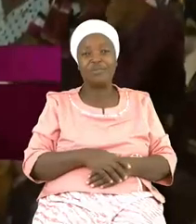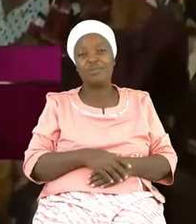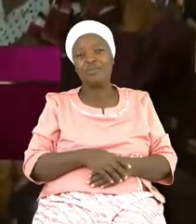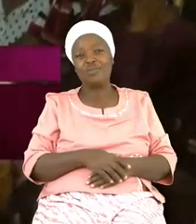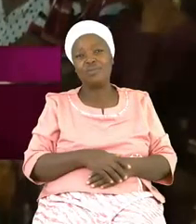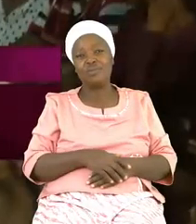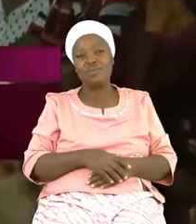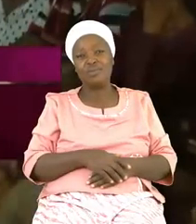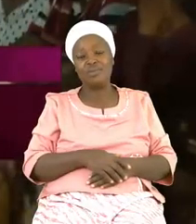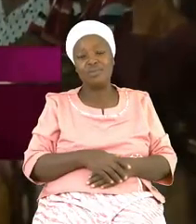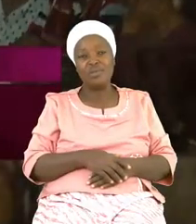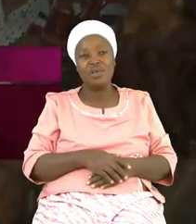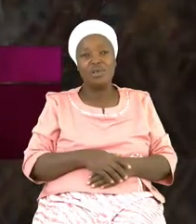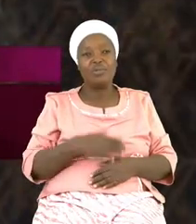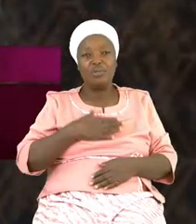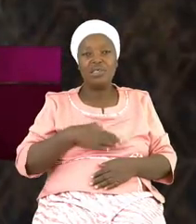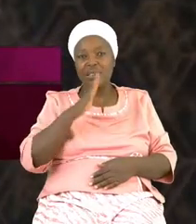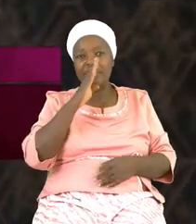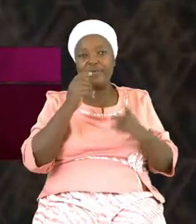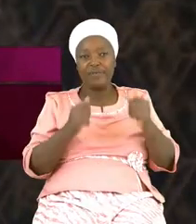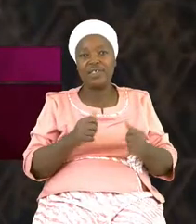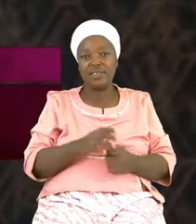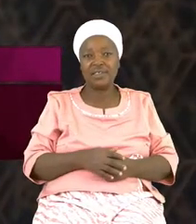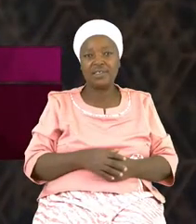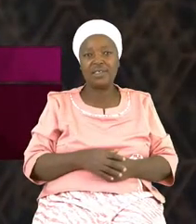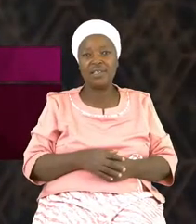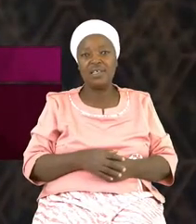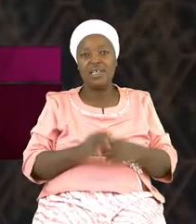Counselors, if you are finished where you